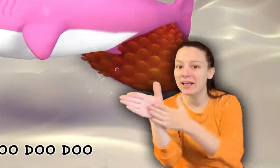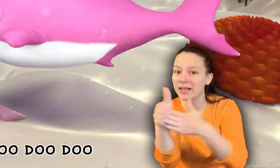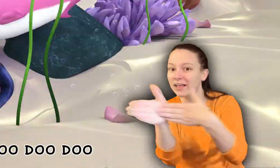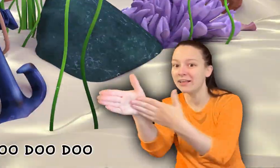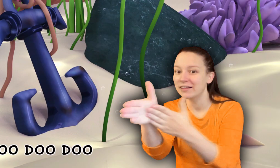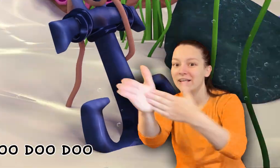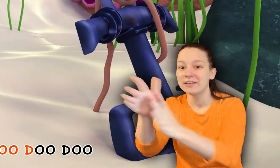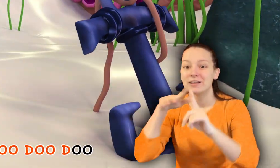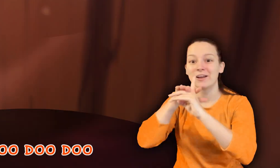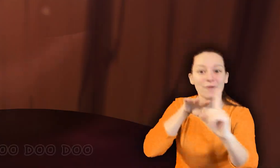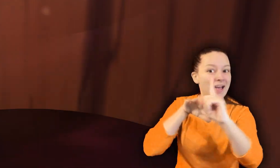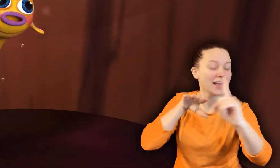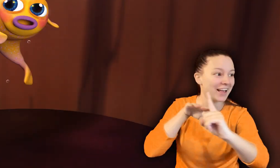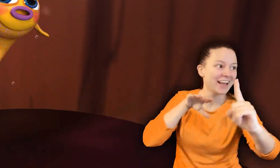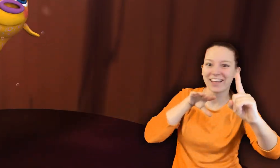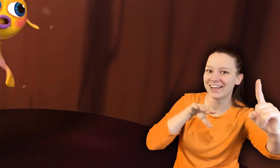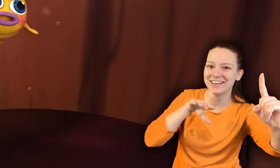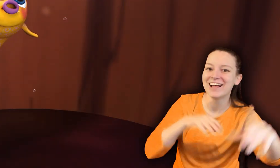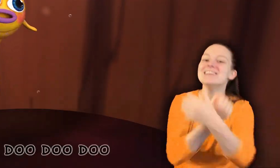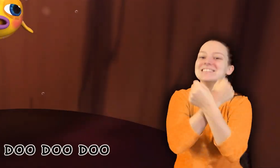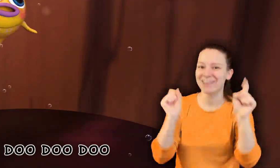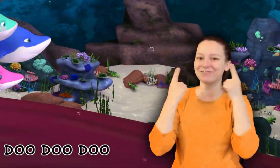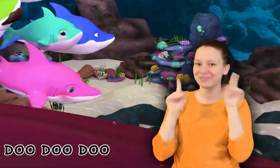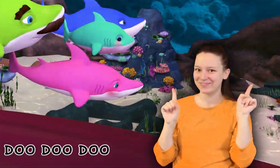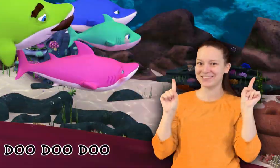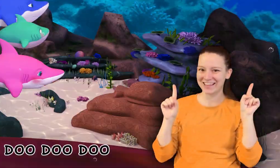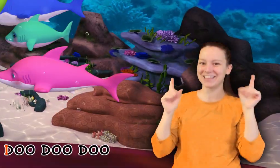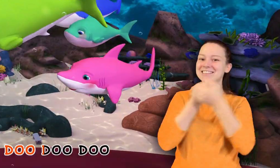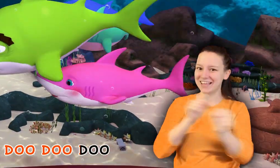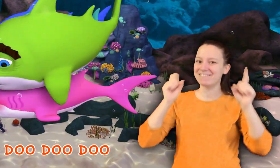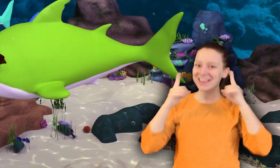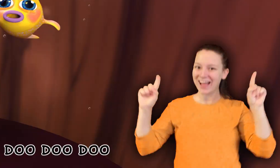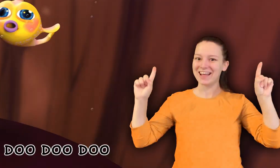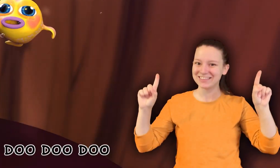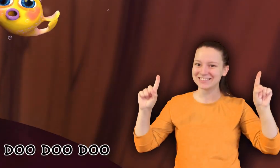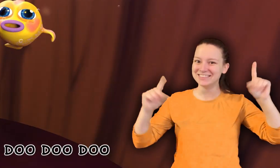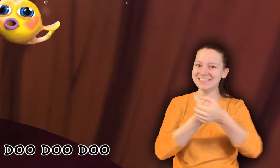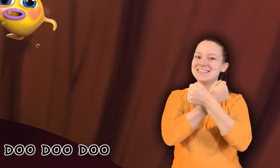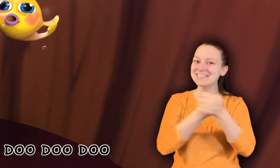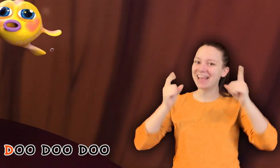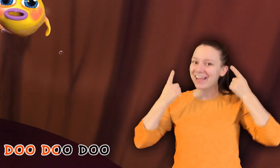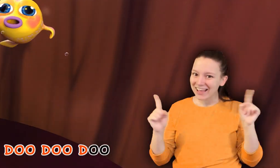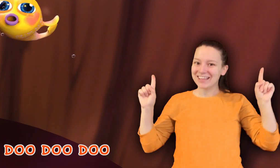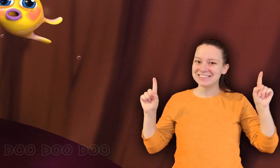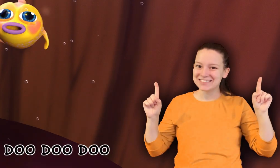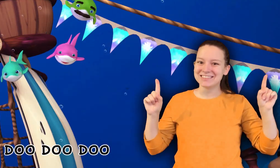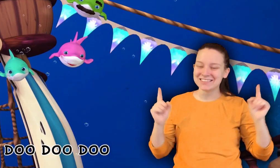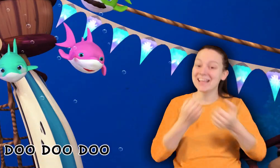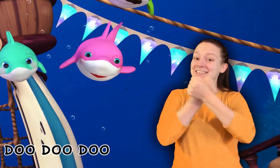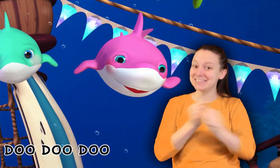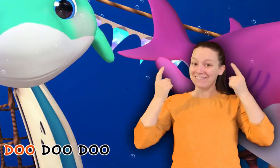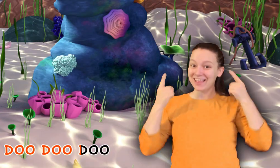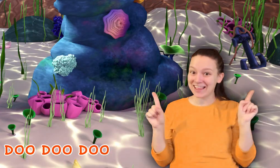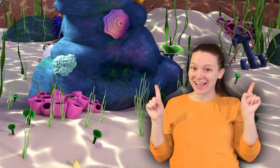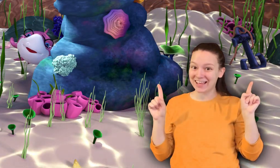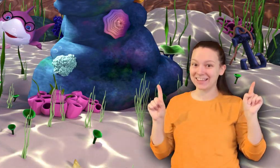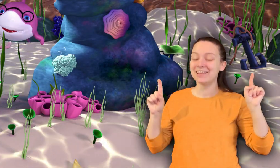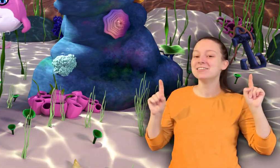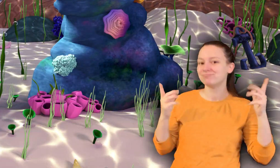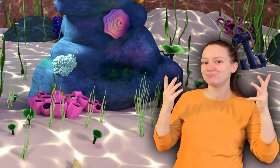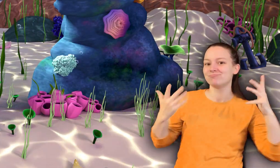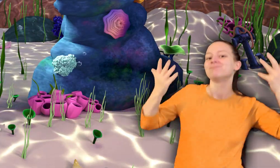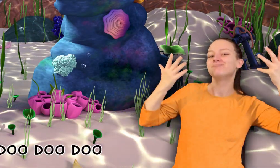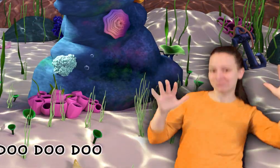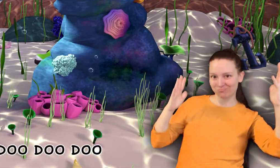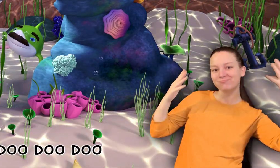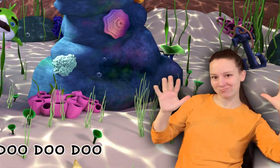away, run away. Safe at last, safe at last, safe at last, safe at last. It's